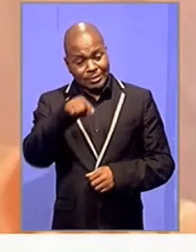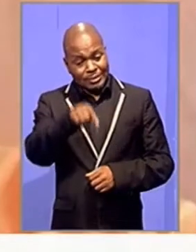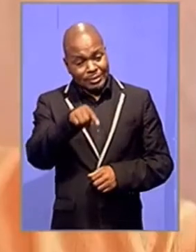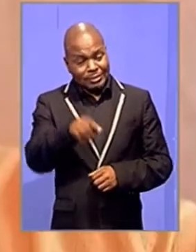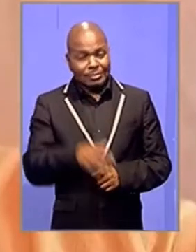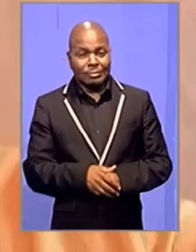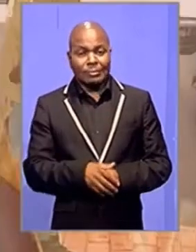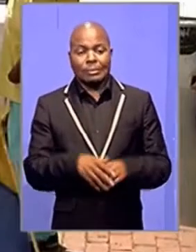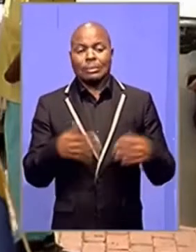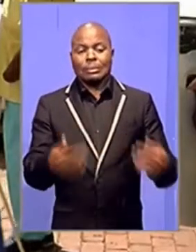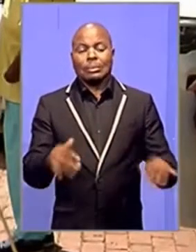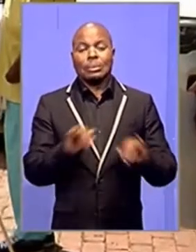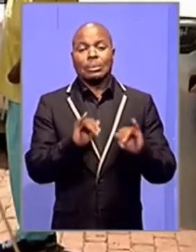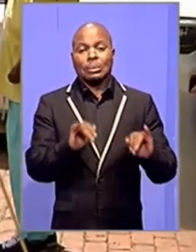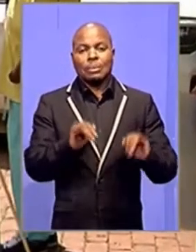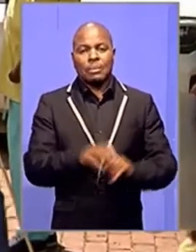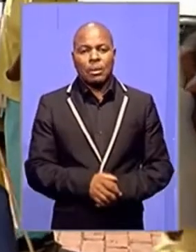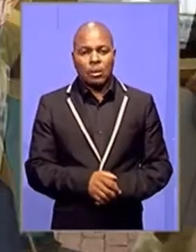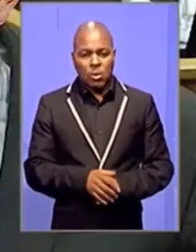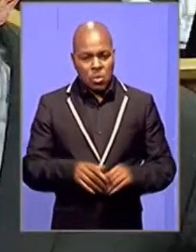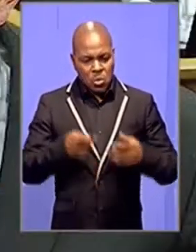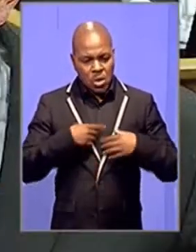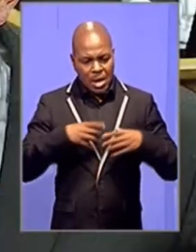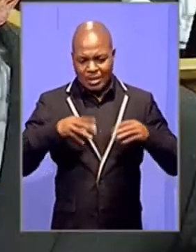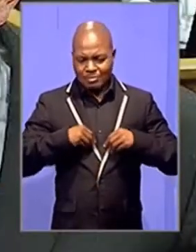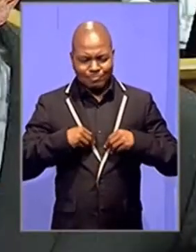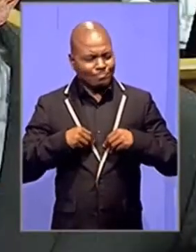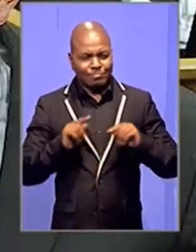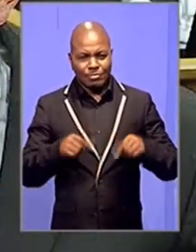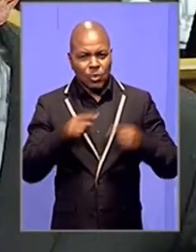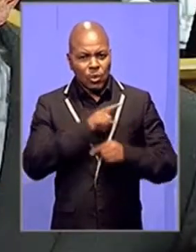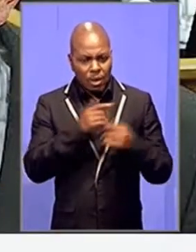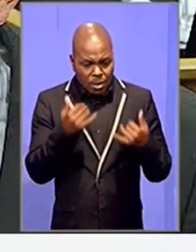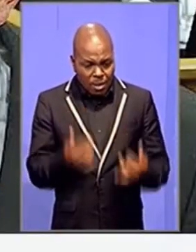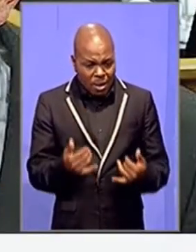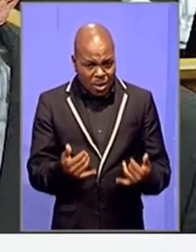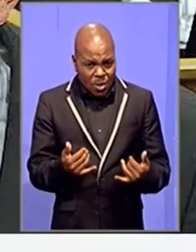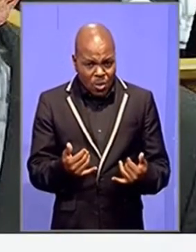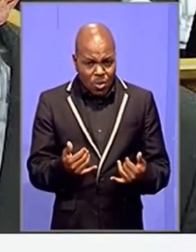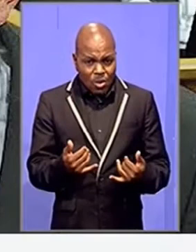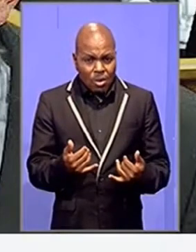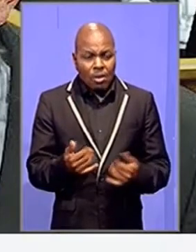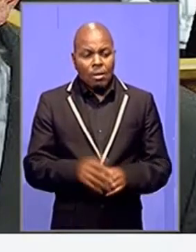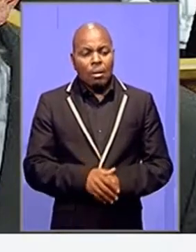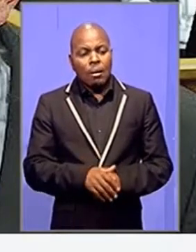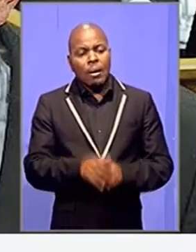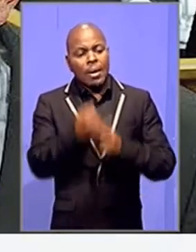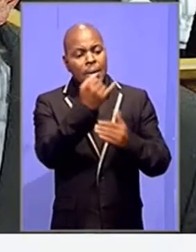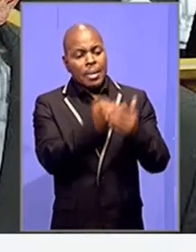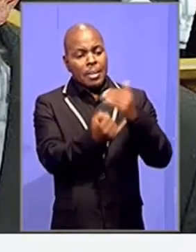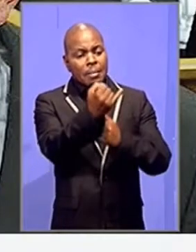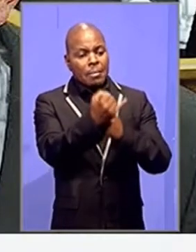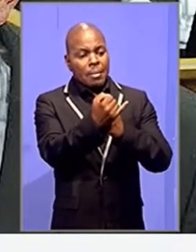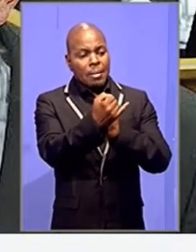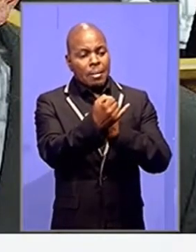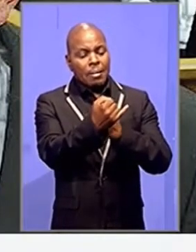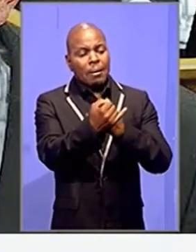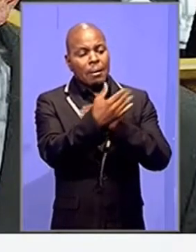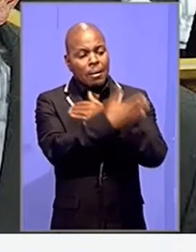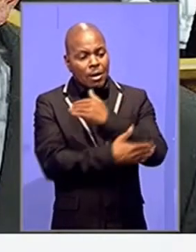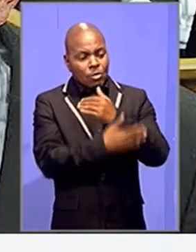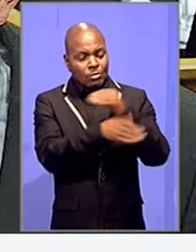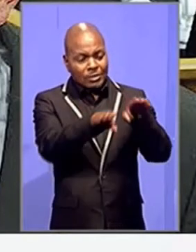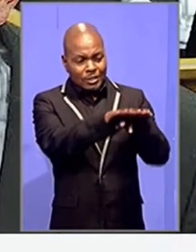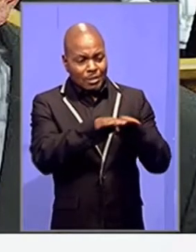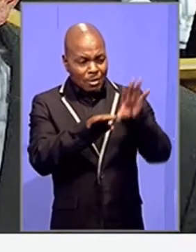war on citizens. It's simply unacceptable in modern times that we have an invasion of an independent, sovereign